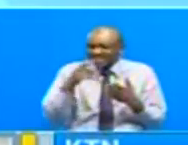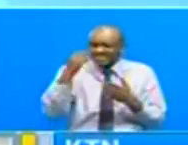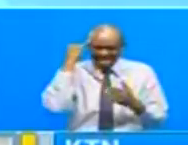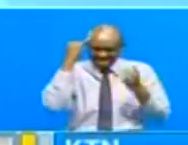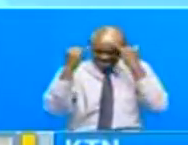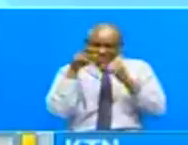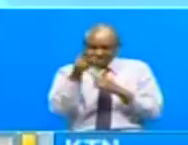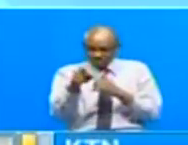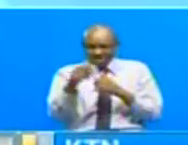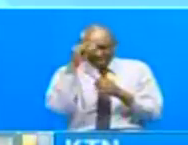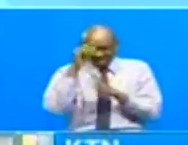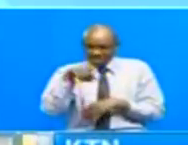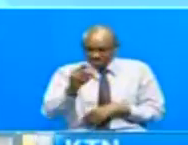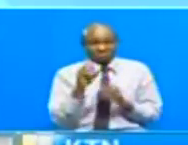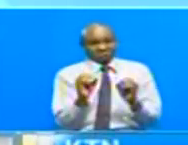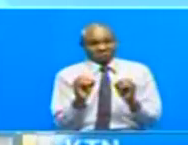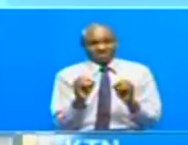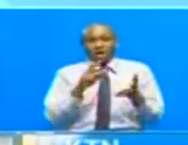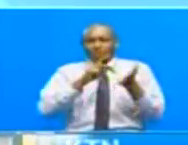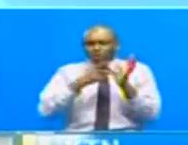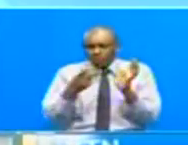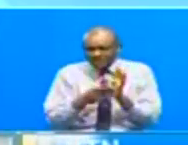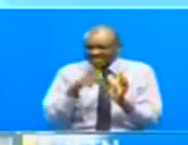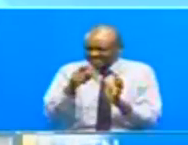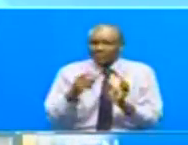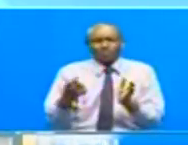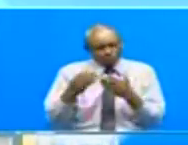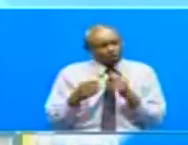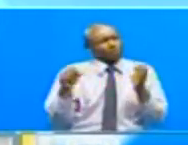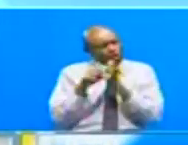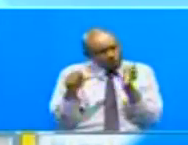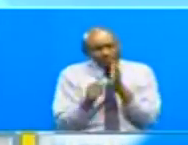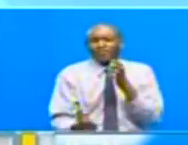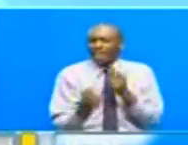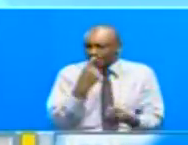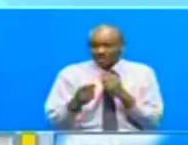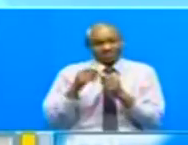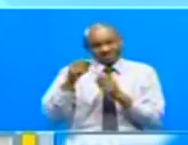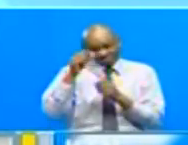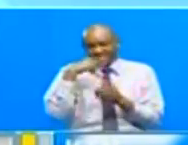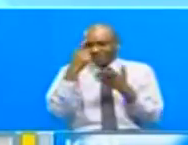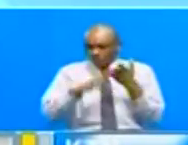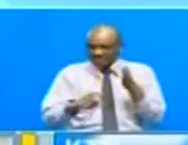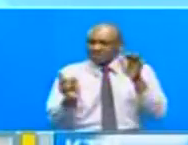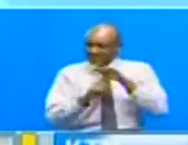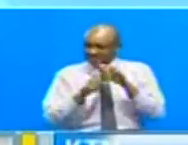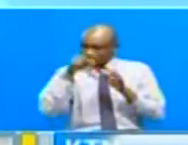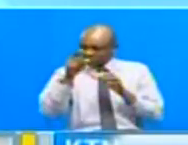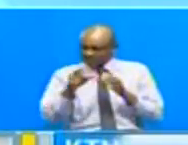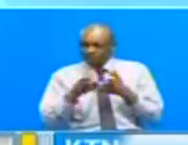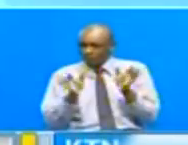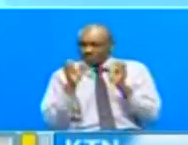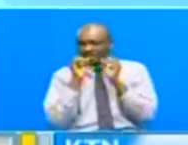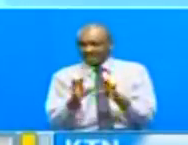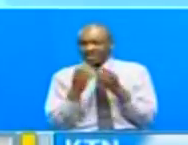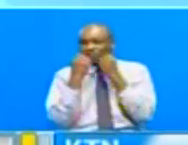prompted by governors. The project has sparked controversy, with the Council of Governors accusing the ministry of insincerity and